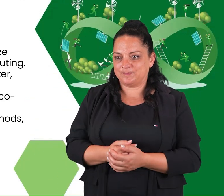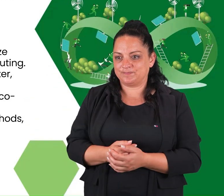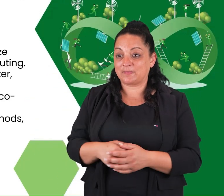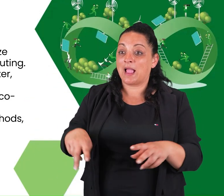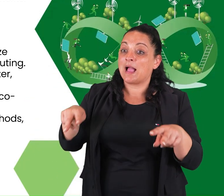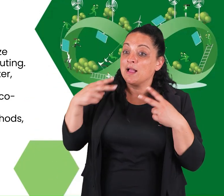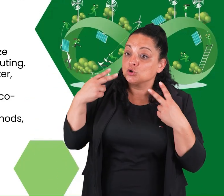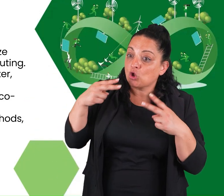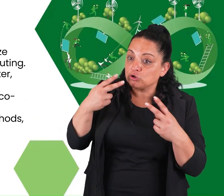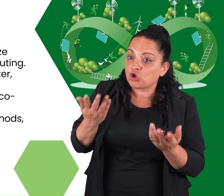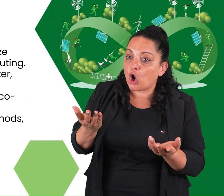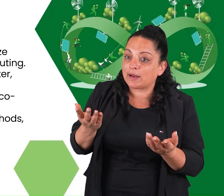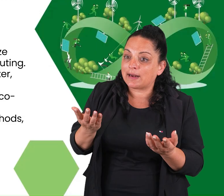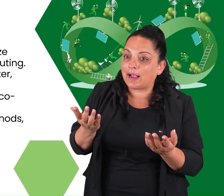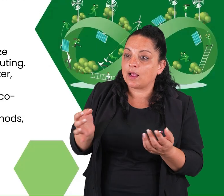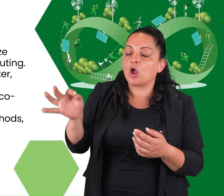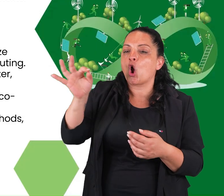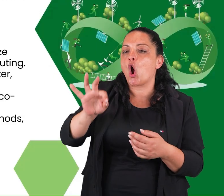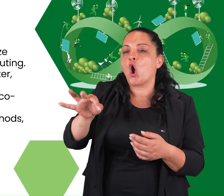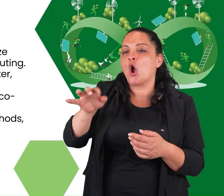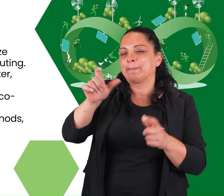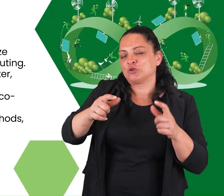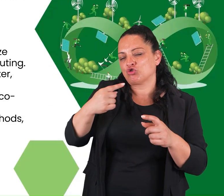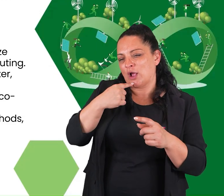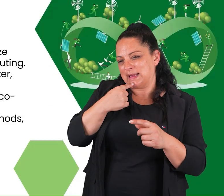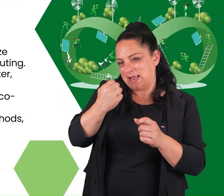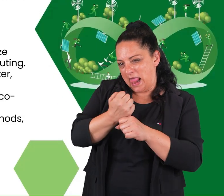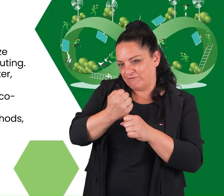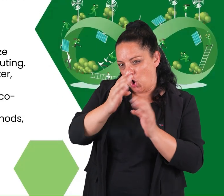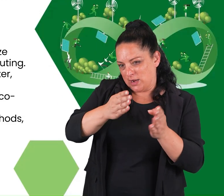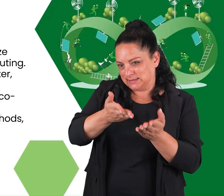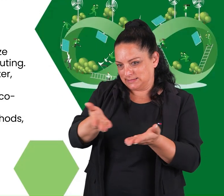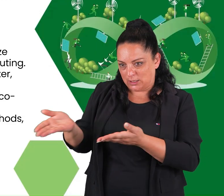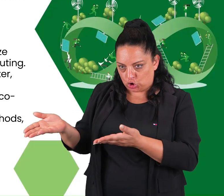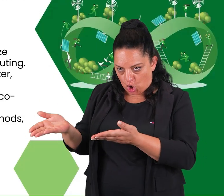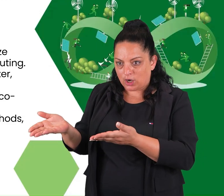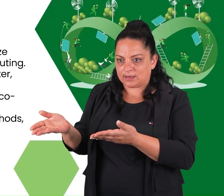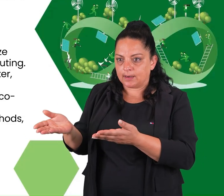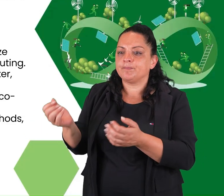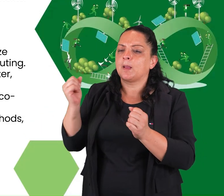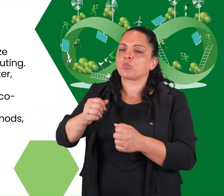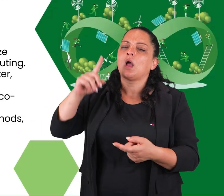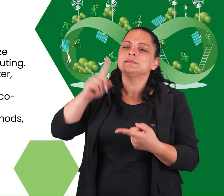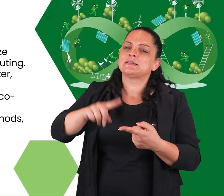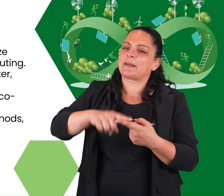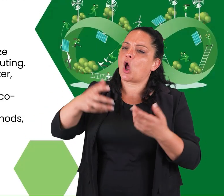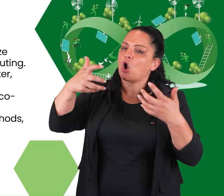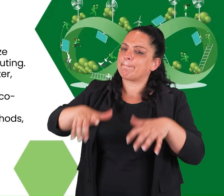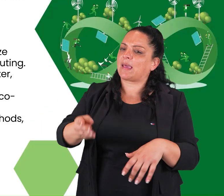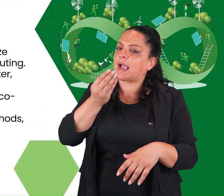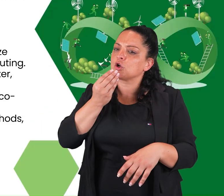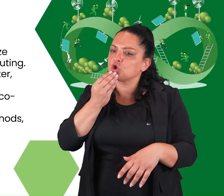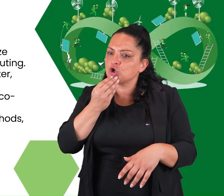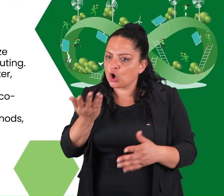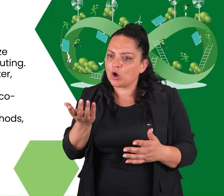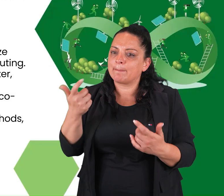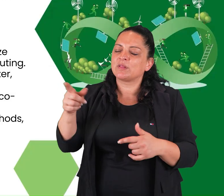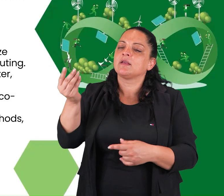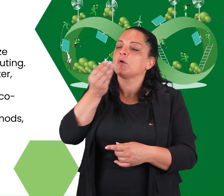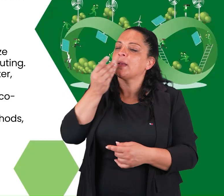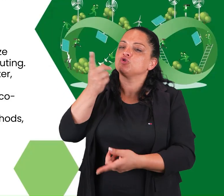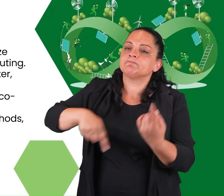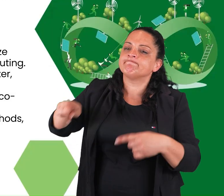services, the people working on these sectors, they can reduce food waste, recycle, they use